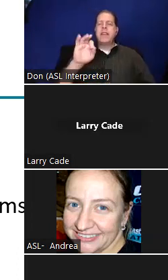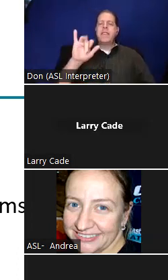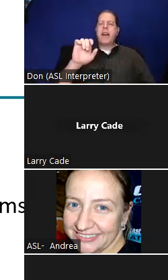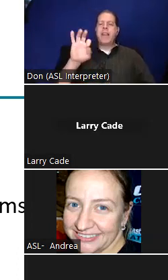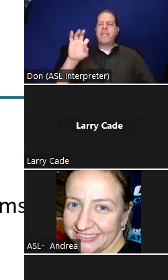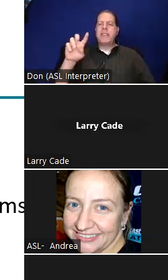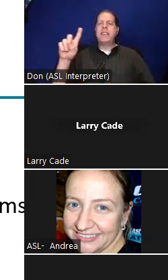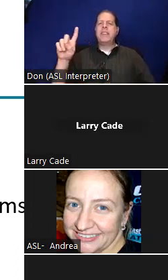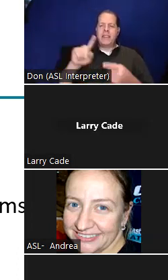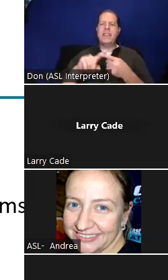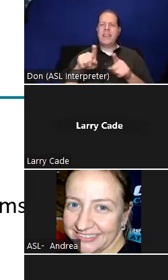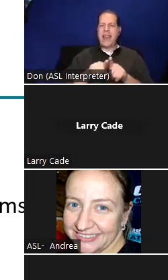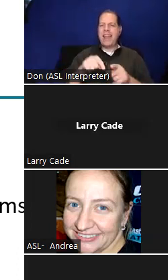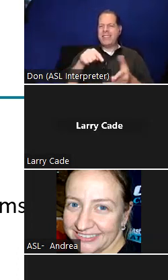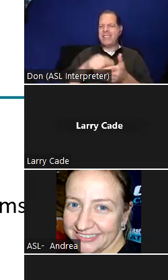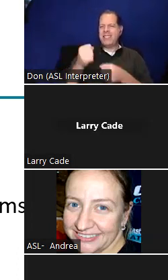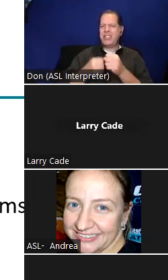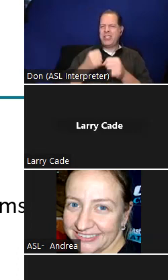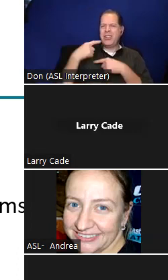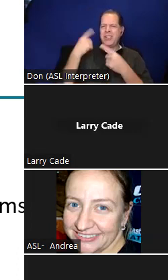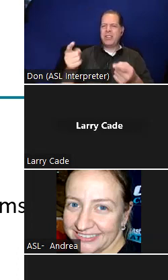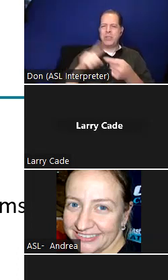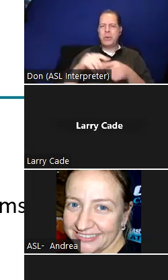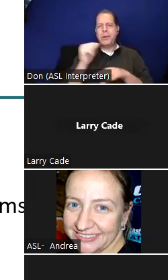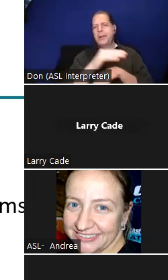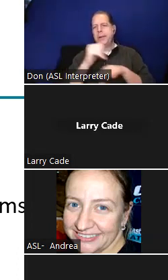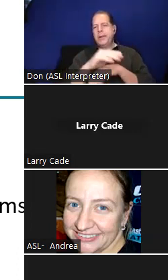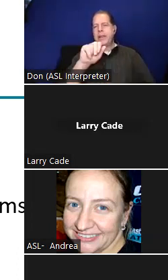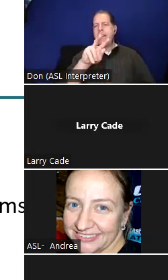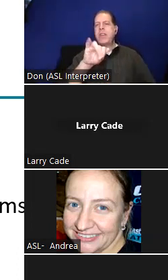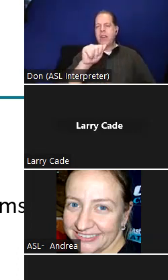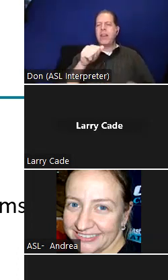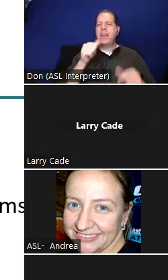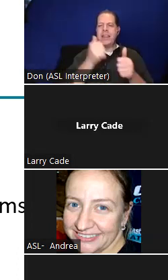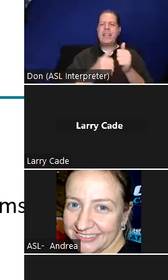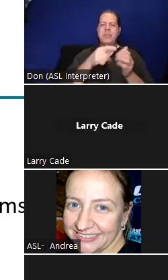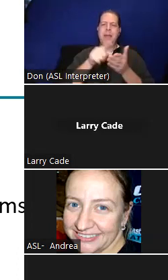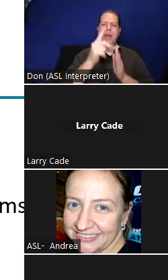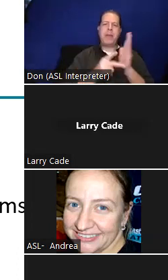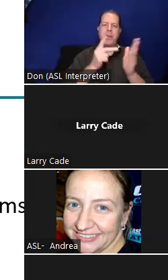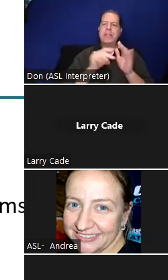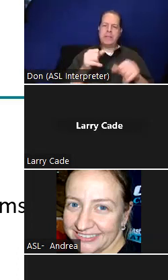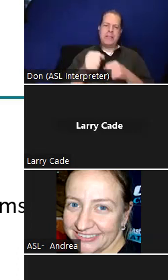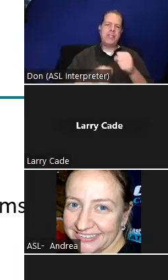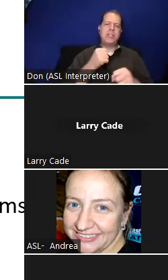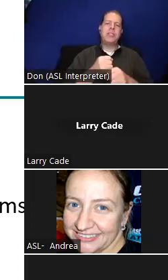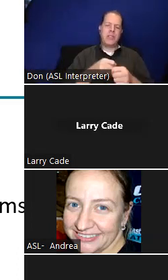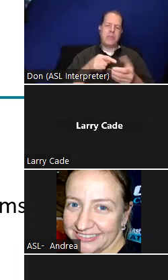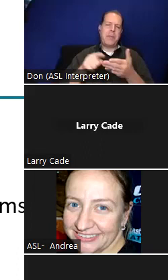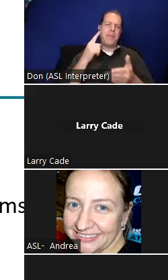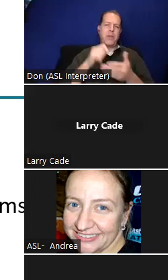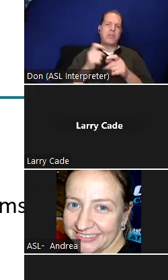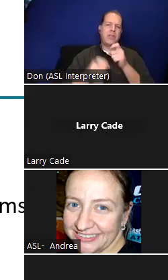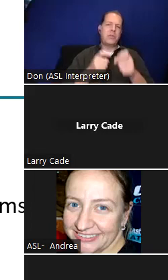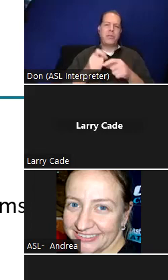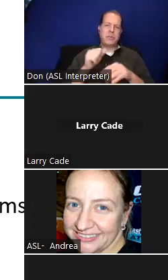as you do this year to Navia every pay period. And same as this year, your payment for those contributions is